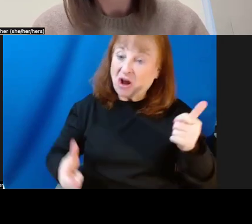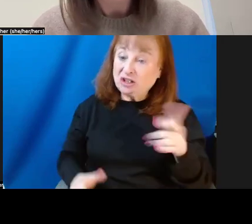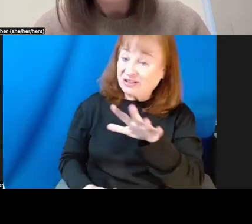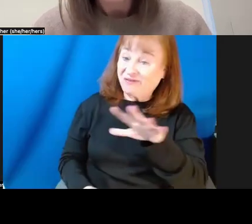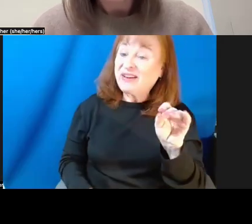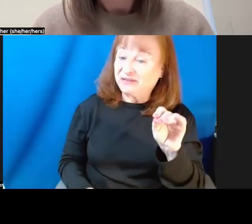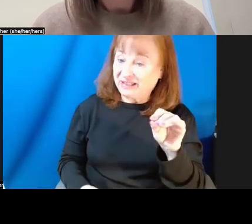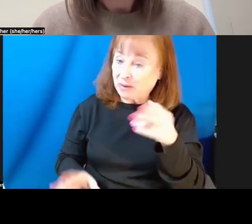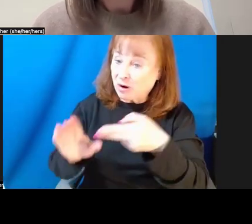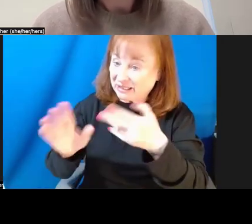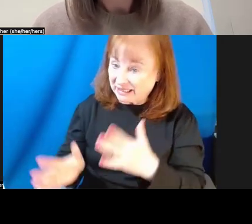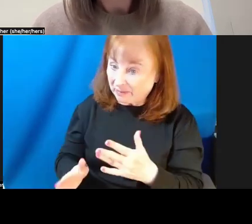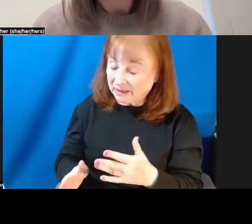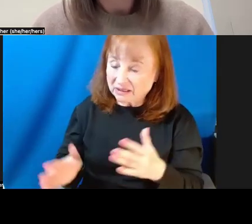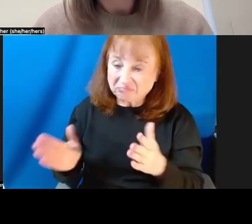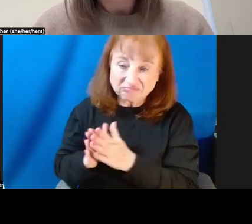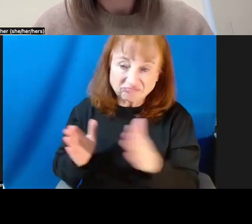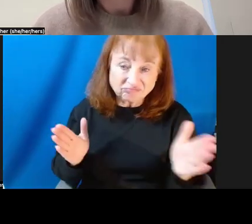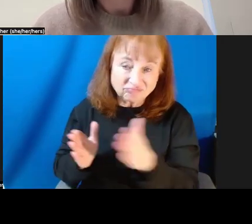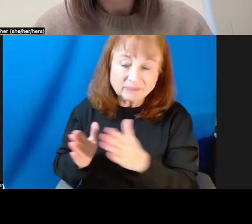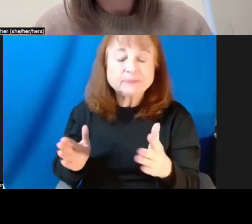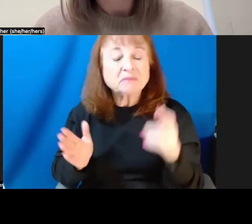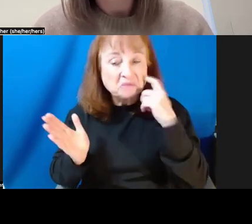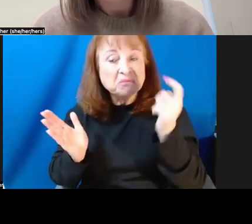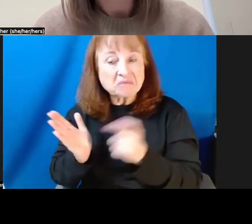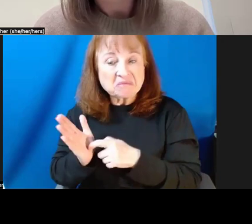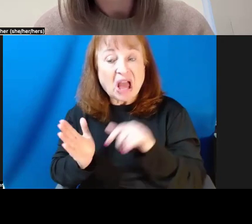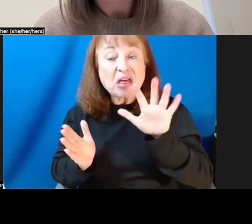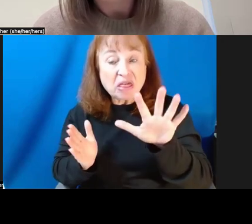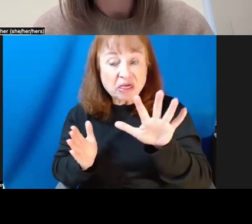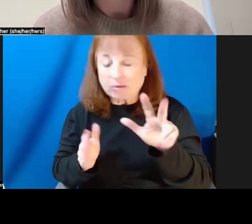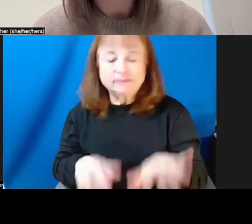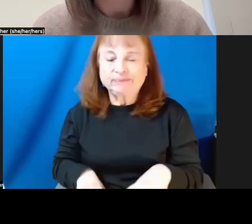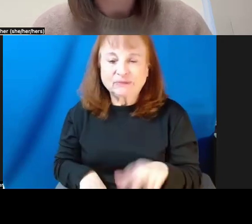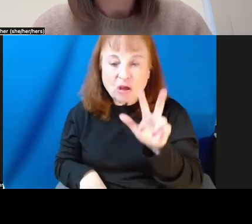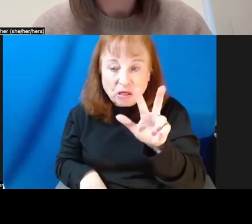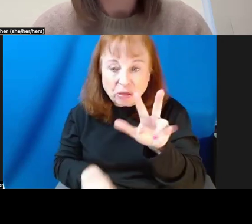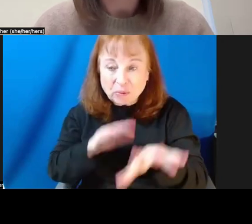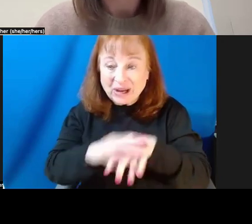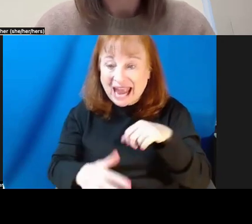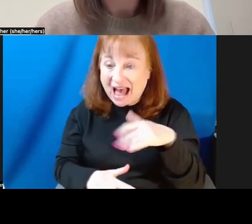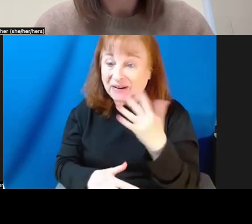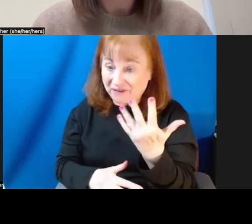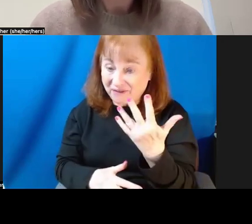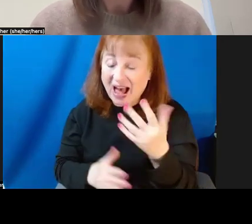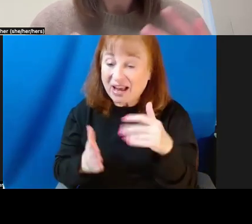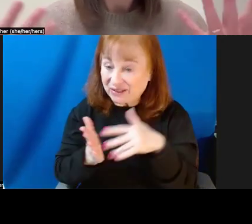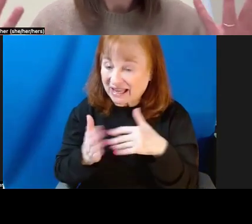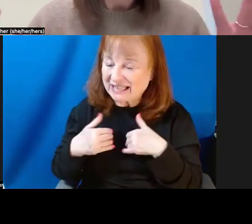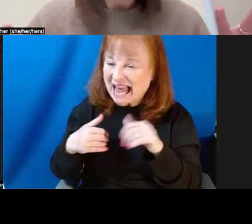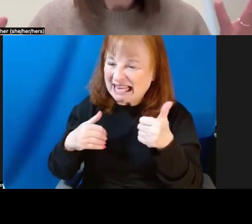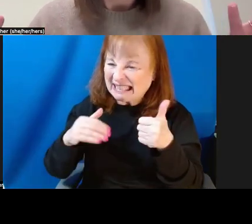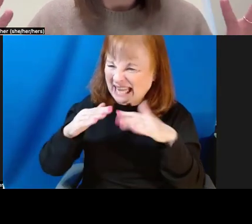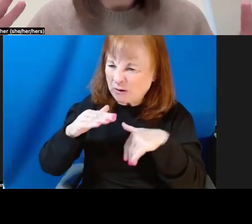50. And it was also notable that 3 out of the 5 studies had 10 participants or less. So we're